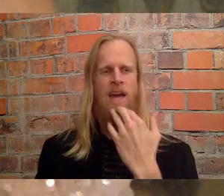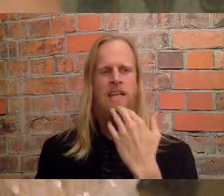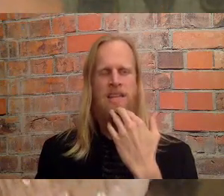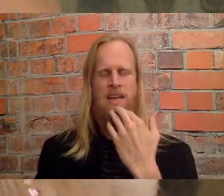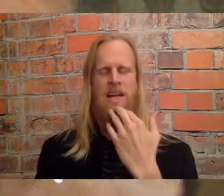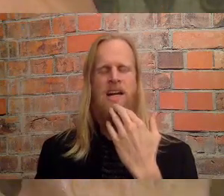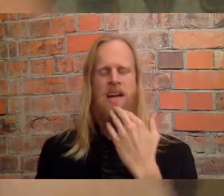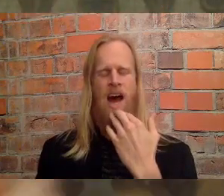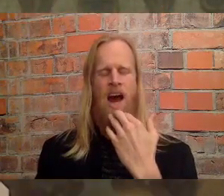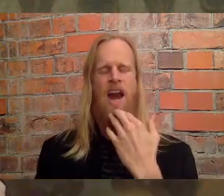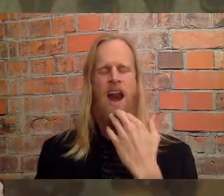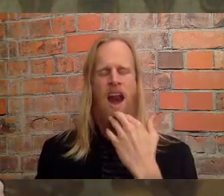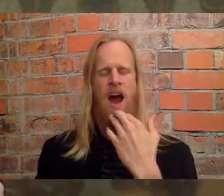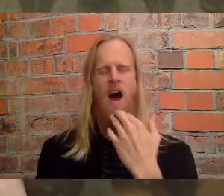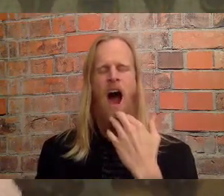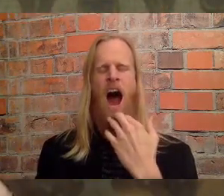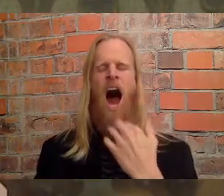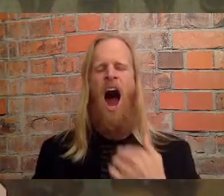Tapping the chest.